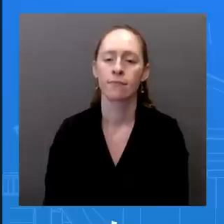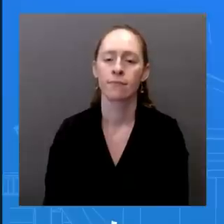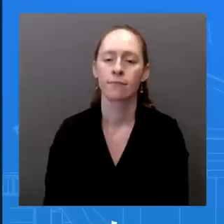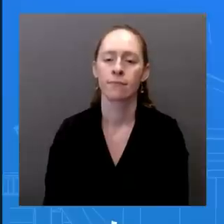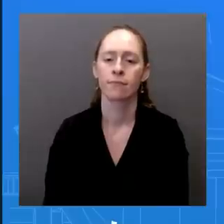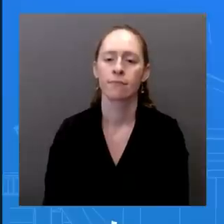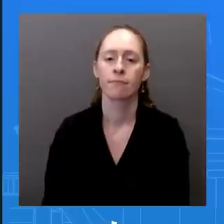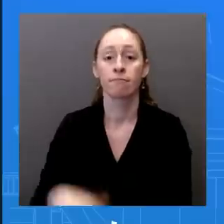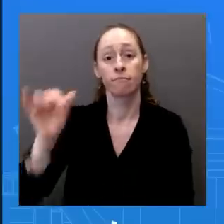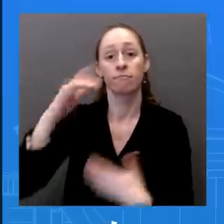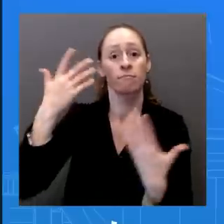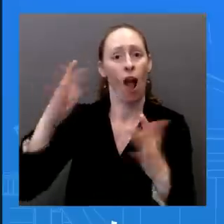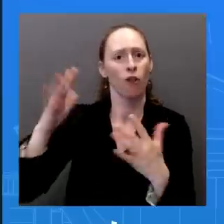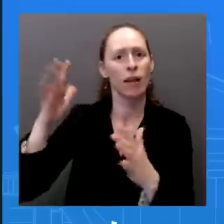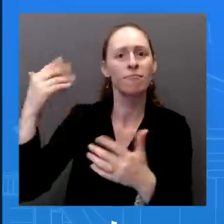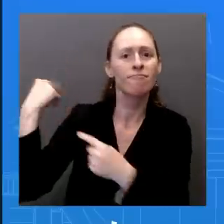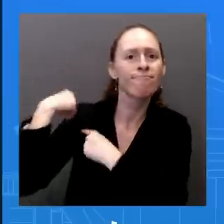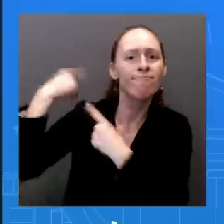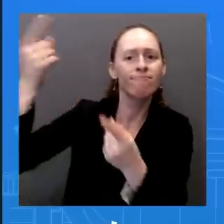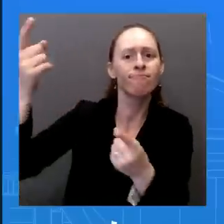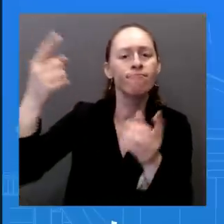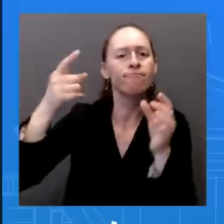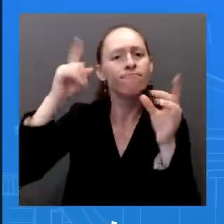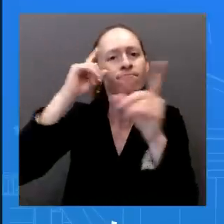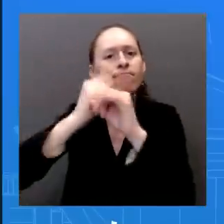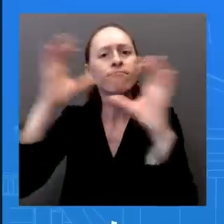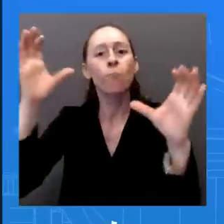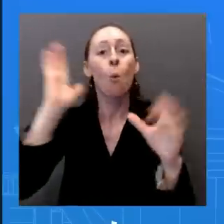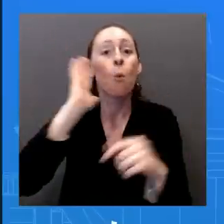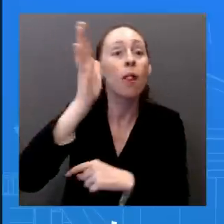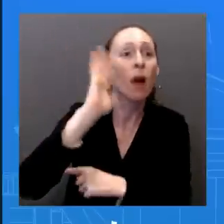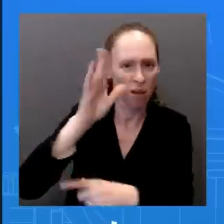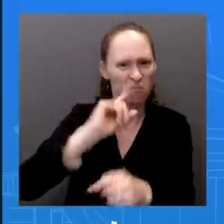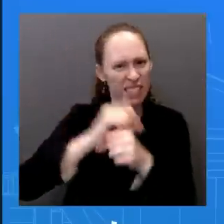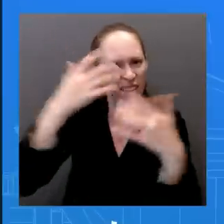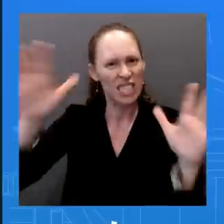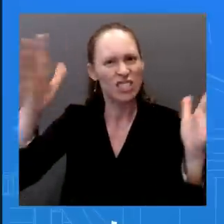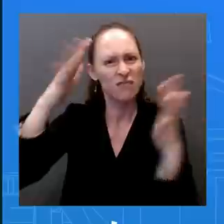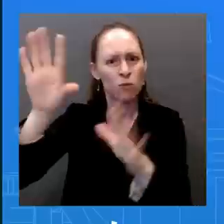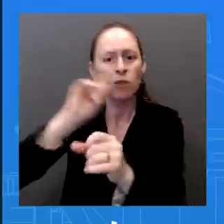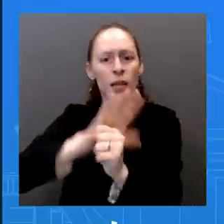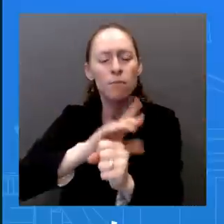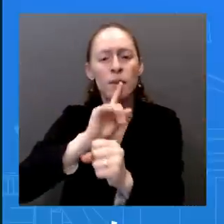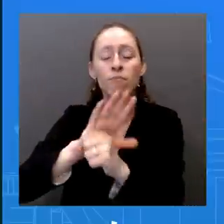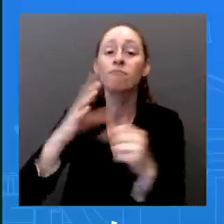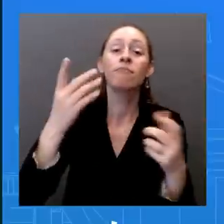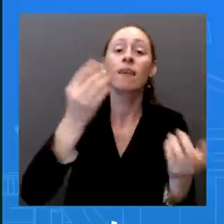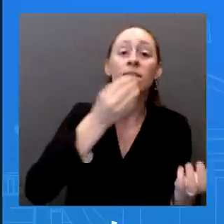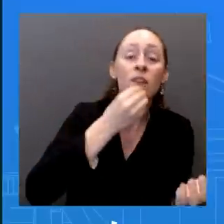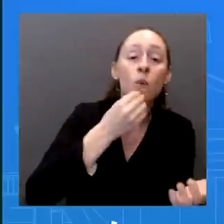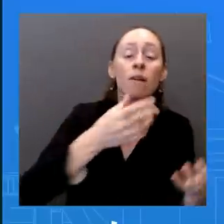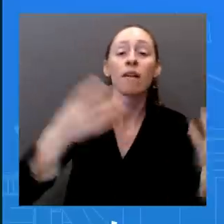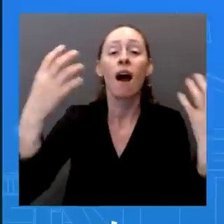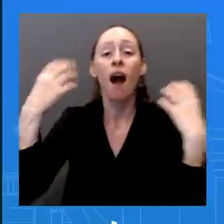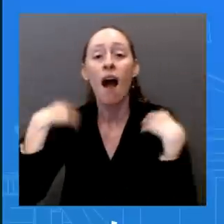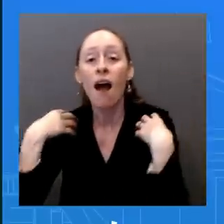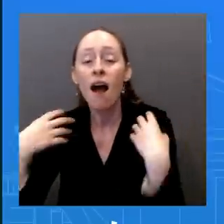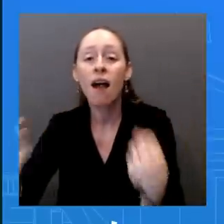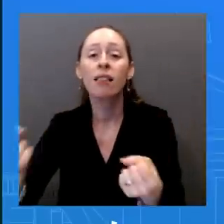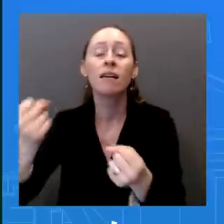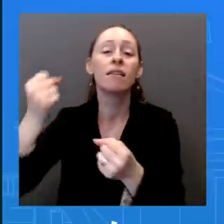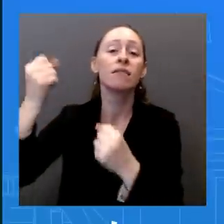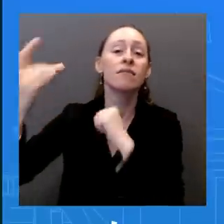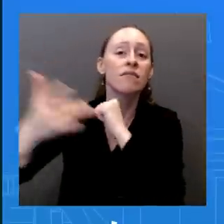emerging technologies, and so much else. Throughout the day, the president will hold meetings with some of our closest allies,